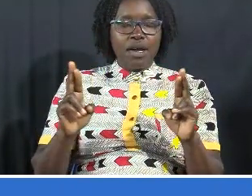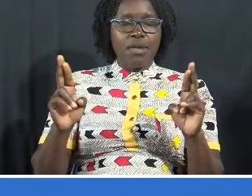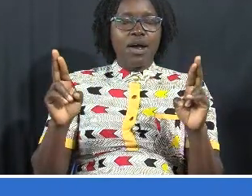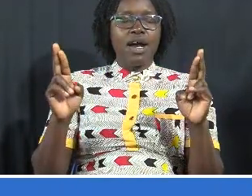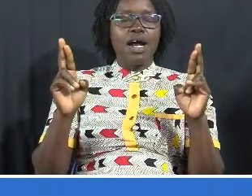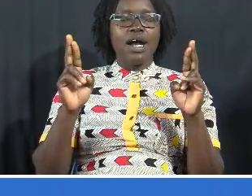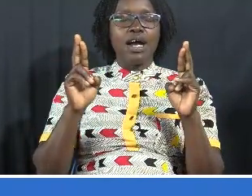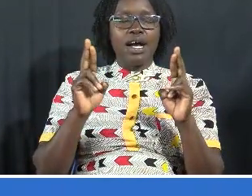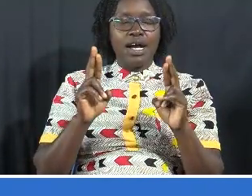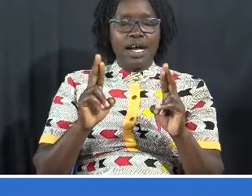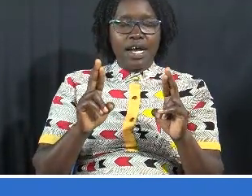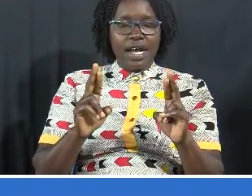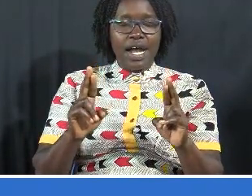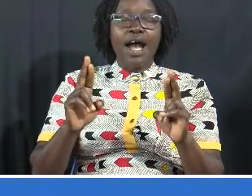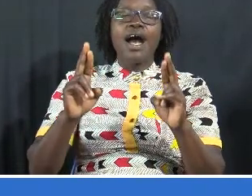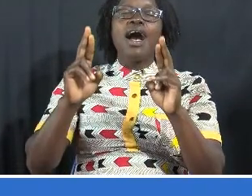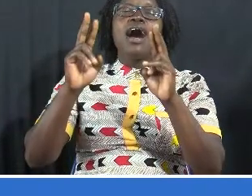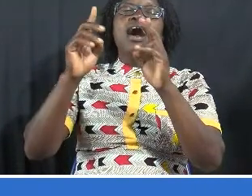anasimama,